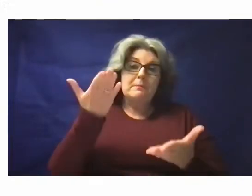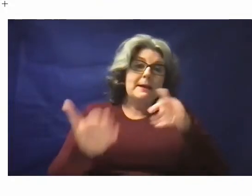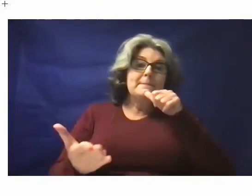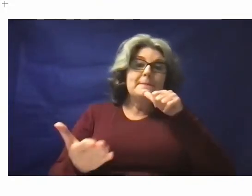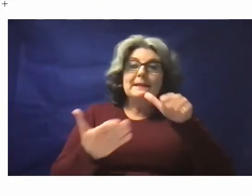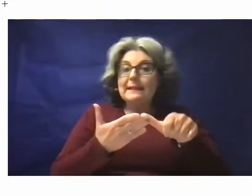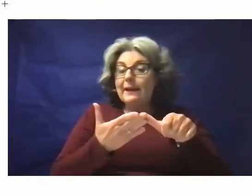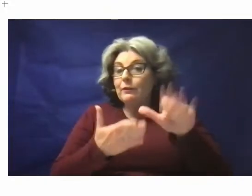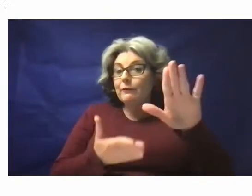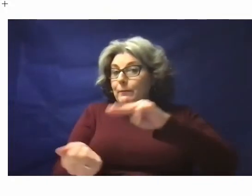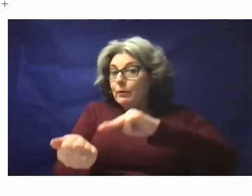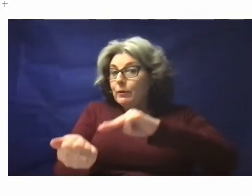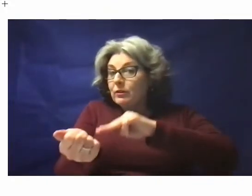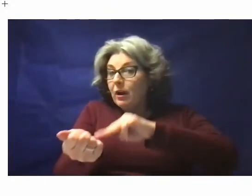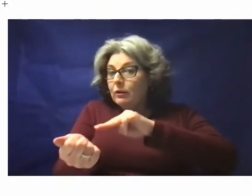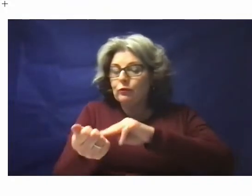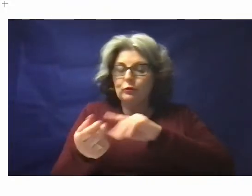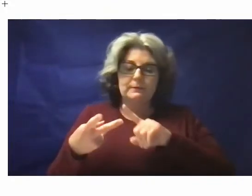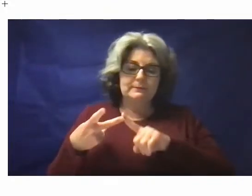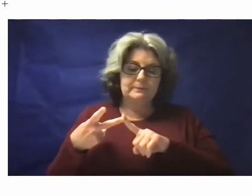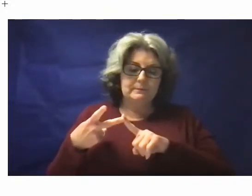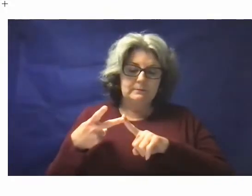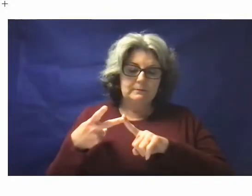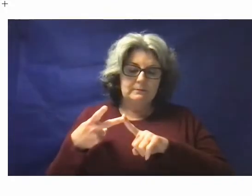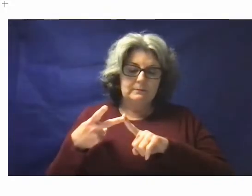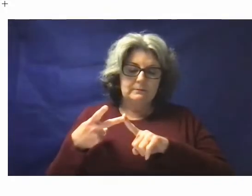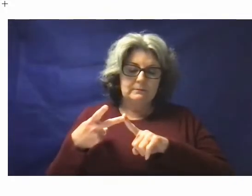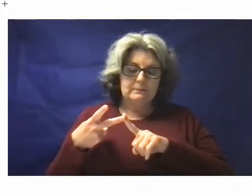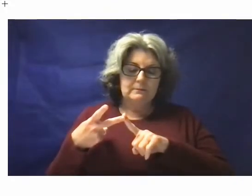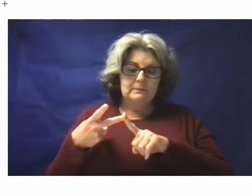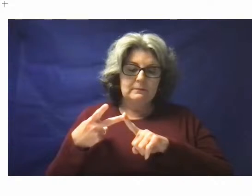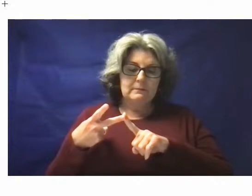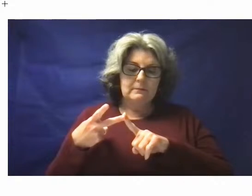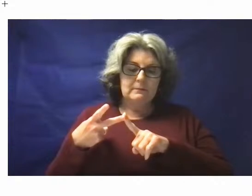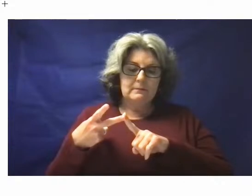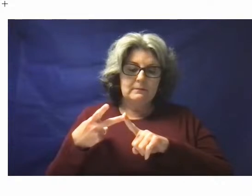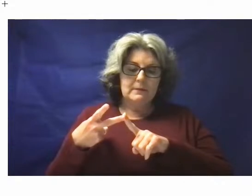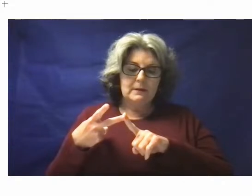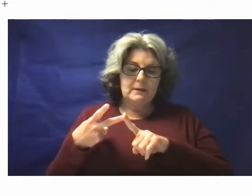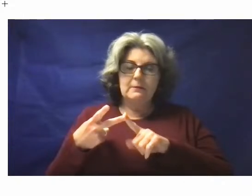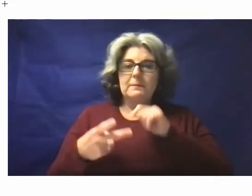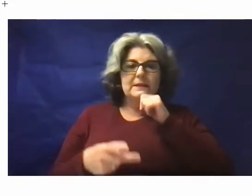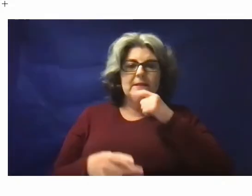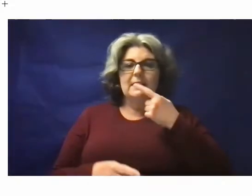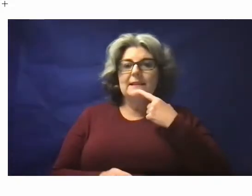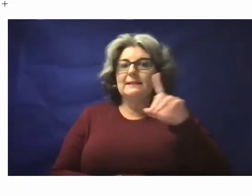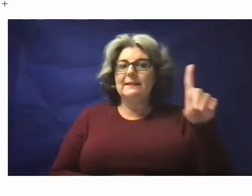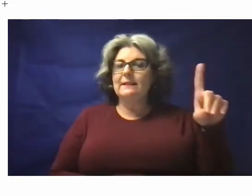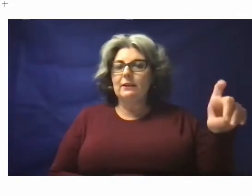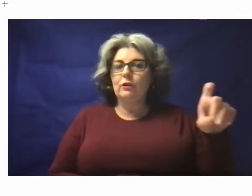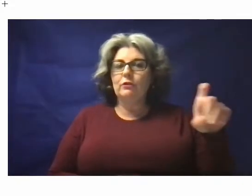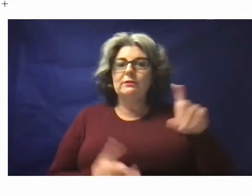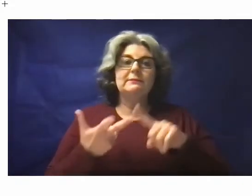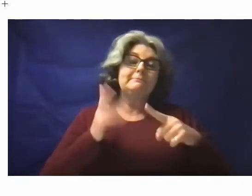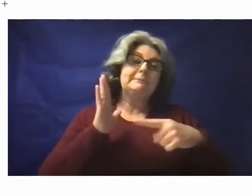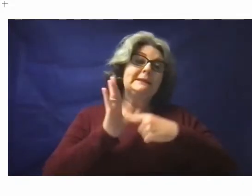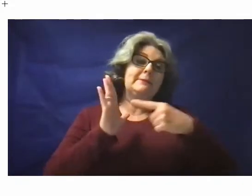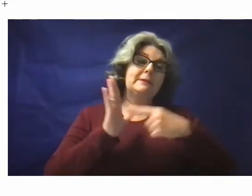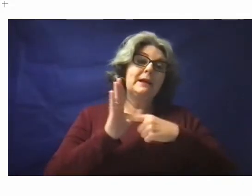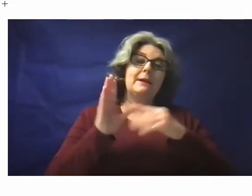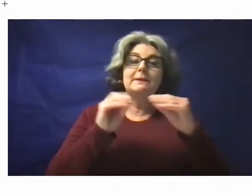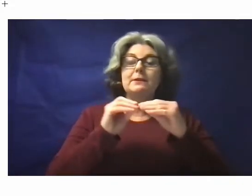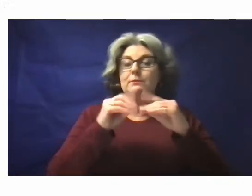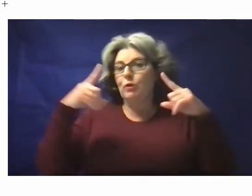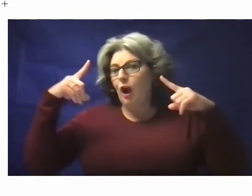physician without disclosing diagnosis, setting out the limitation. Sometimes it's more complicated than